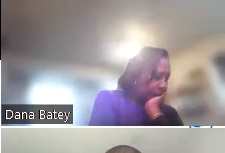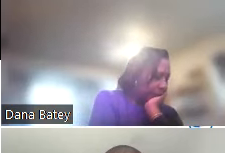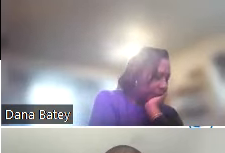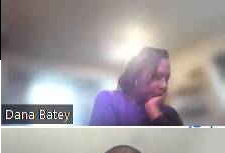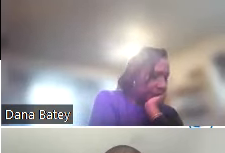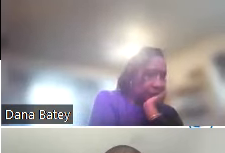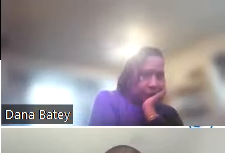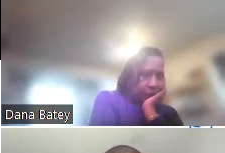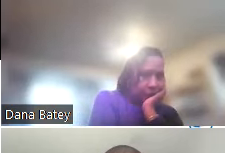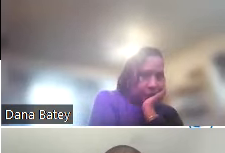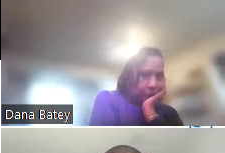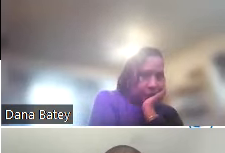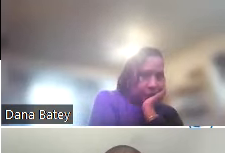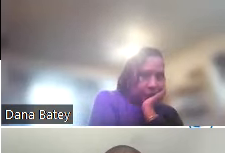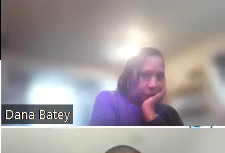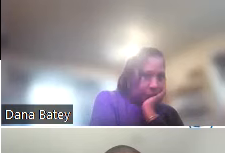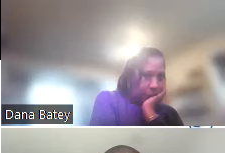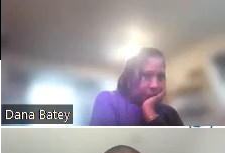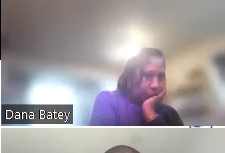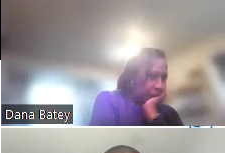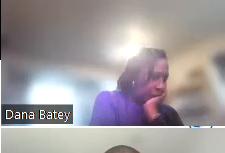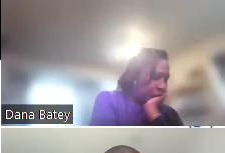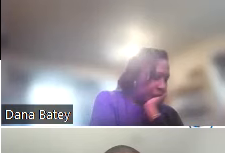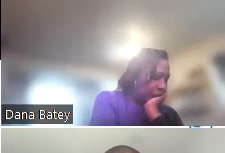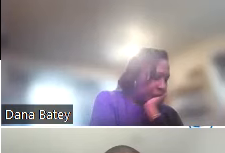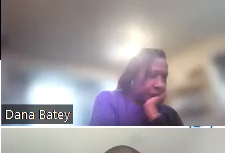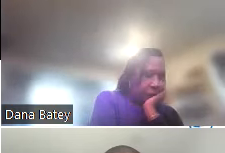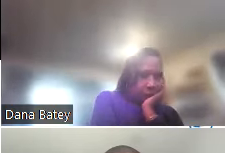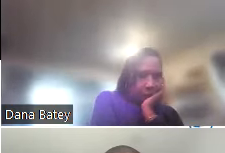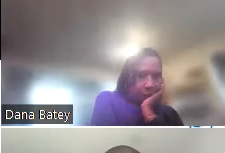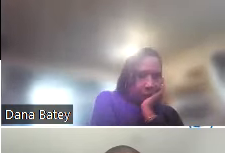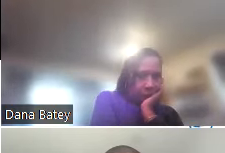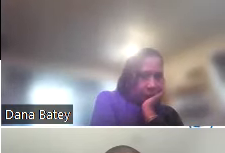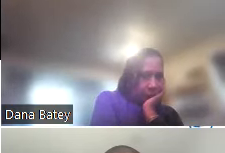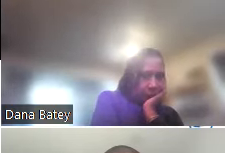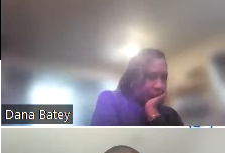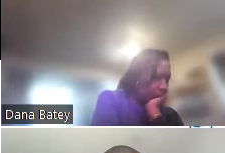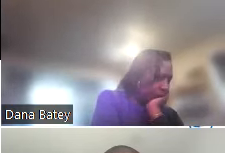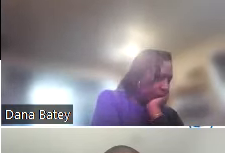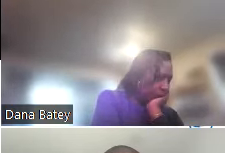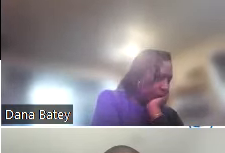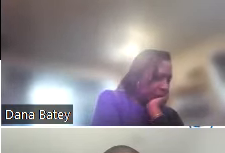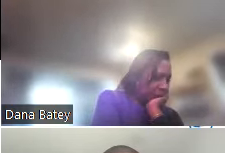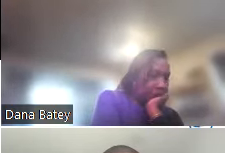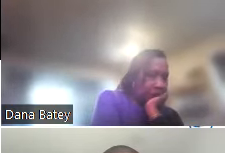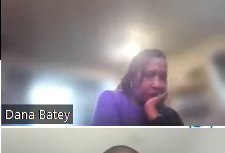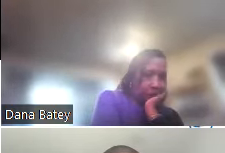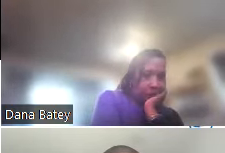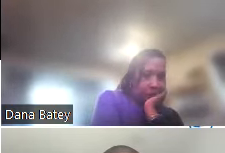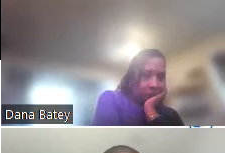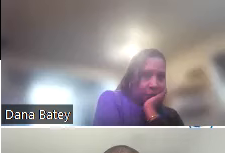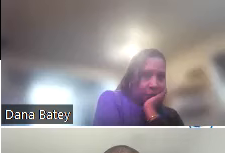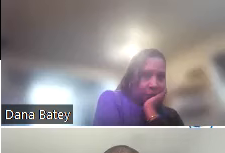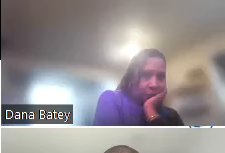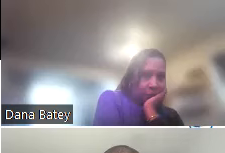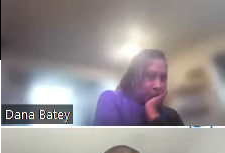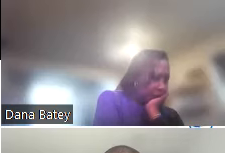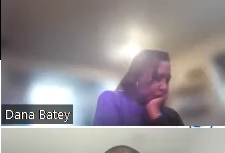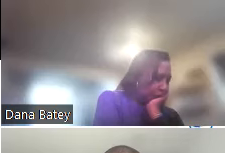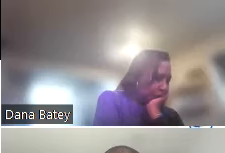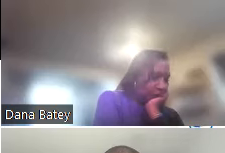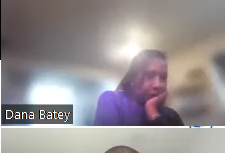telehealth services going up to bridge those gaps. And so they have a great telehealth analysis that we all can